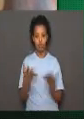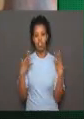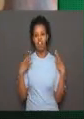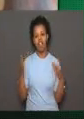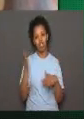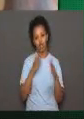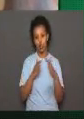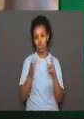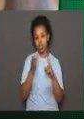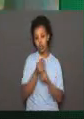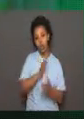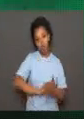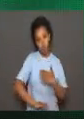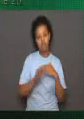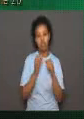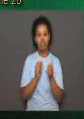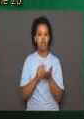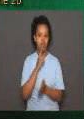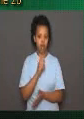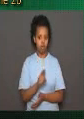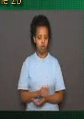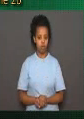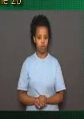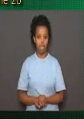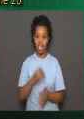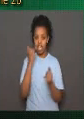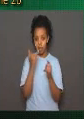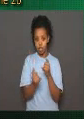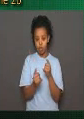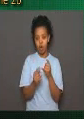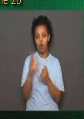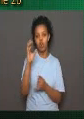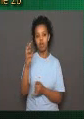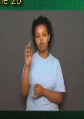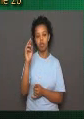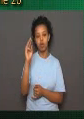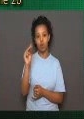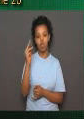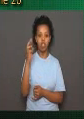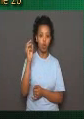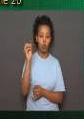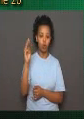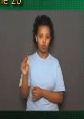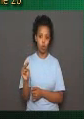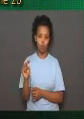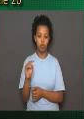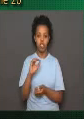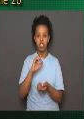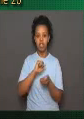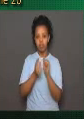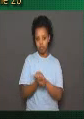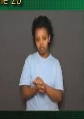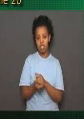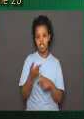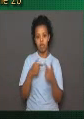medical problems. The final chromosomal mutation that we are going to discuss